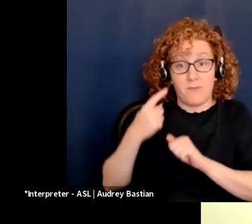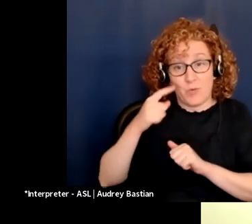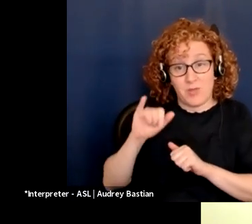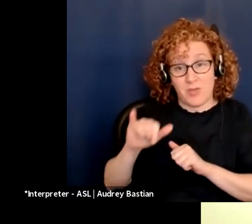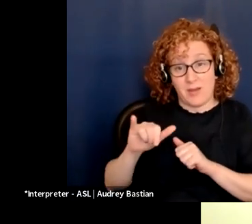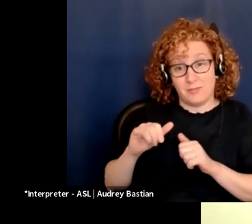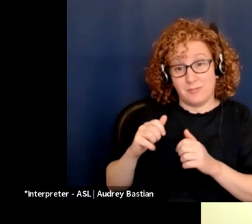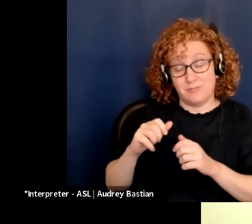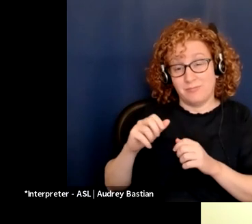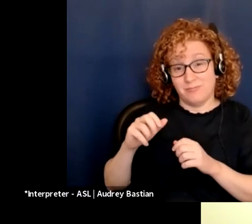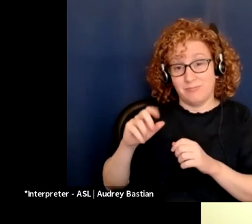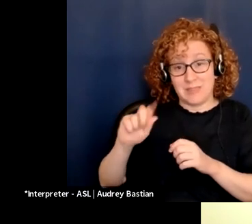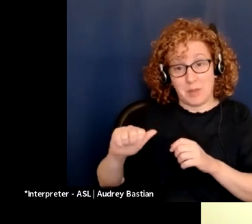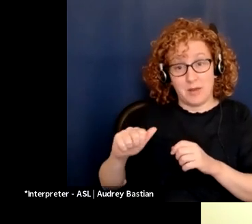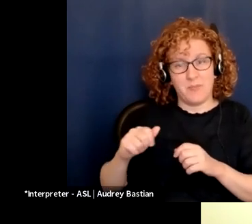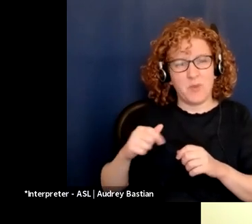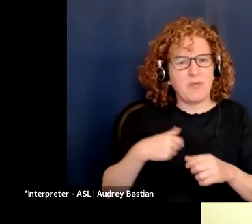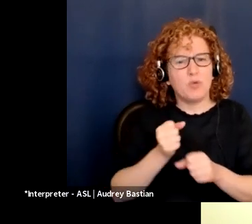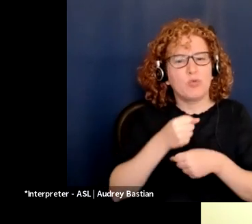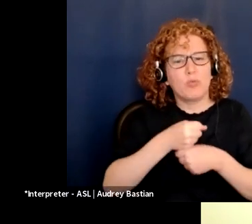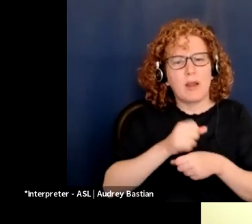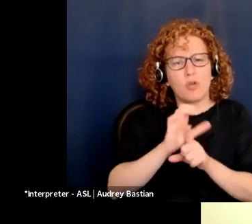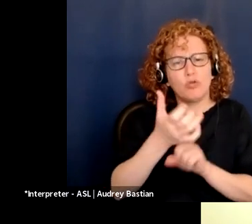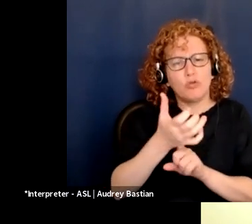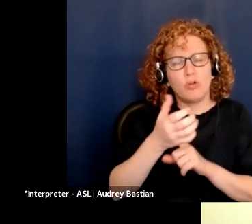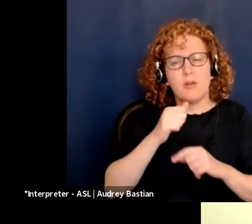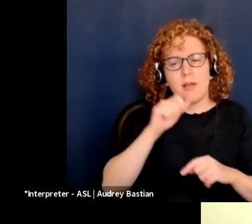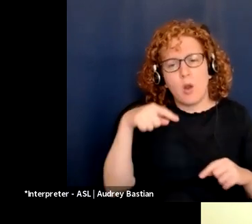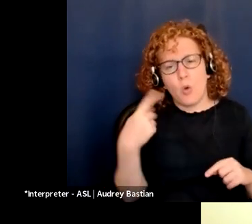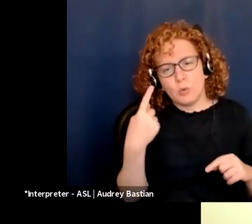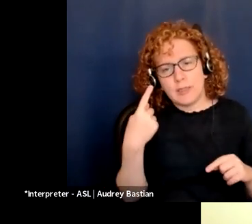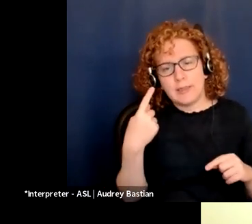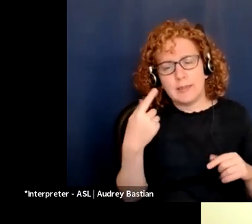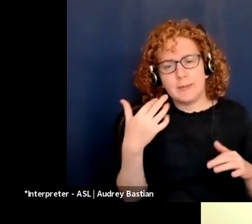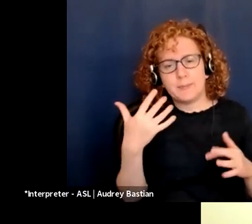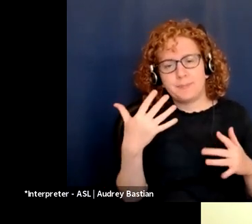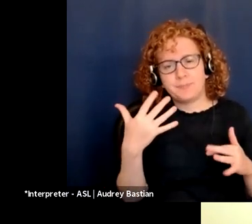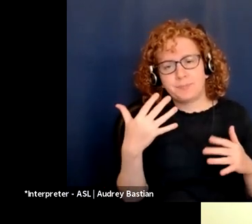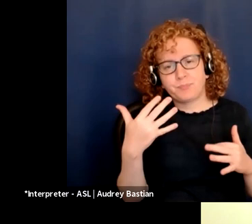just creating the culture that not only, you know,